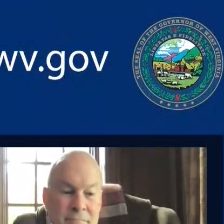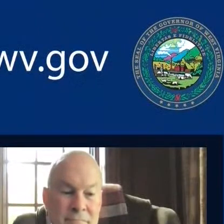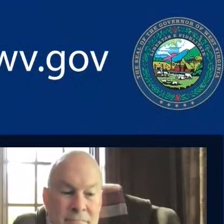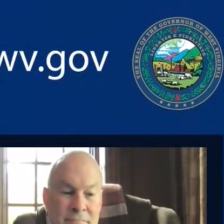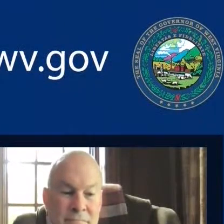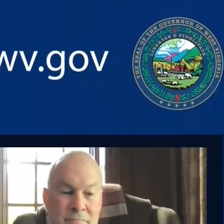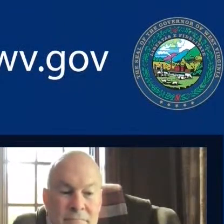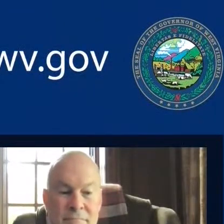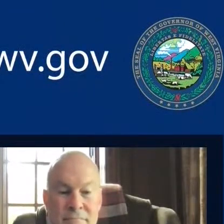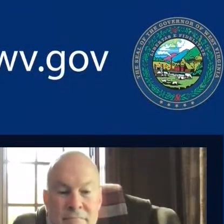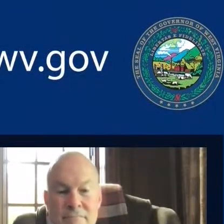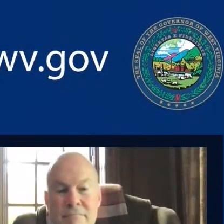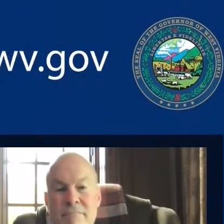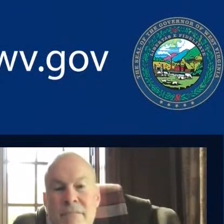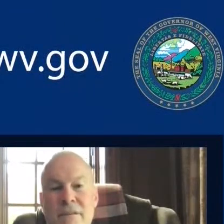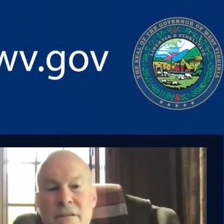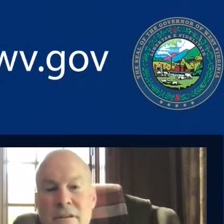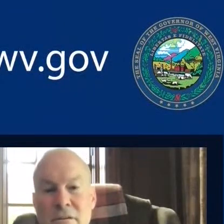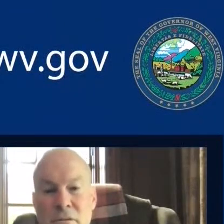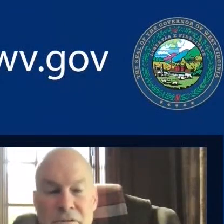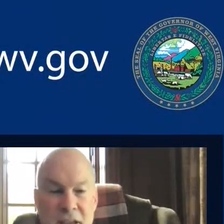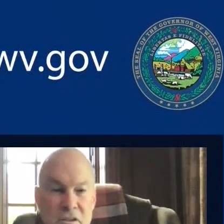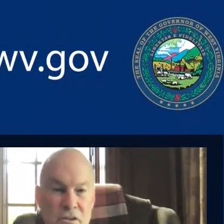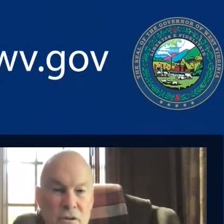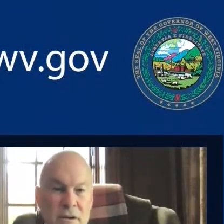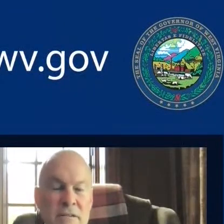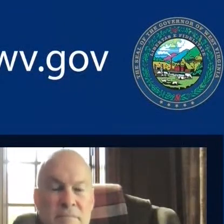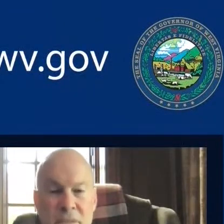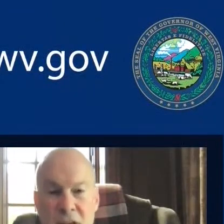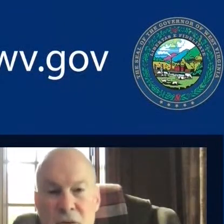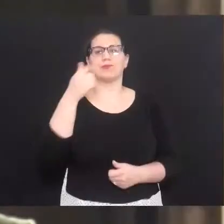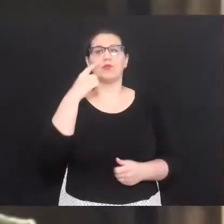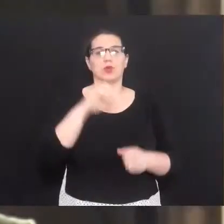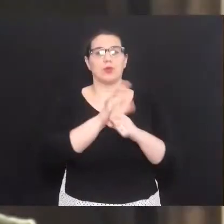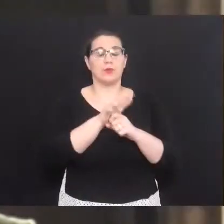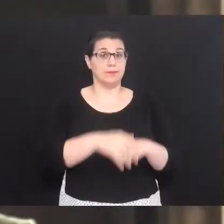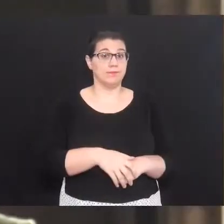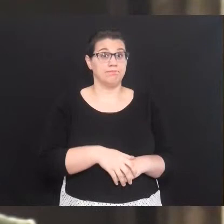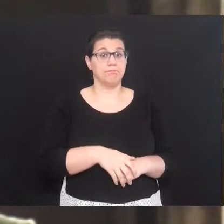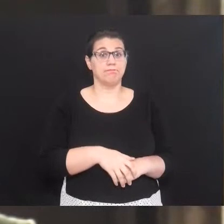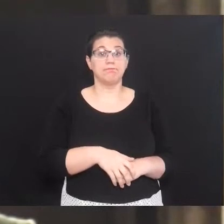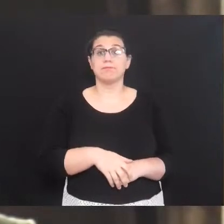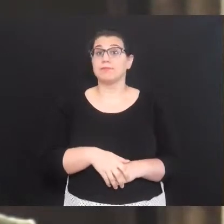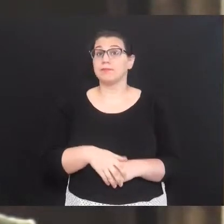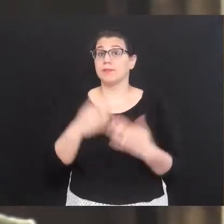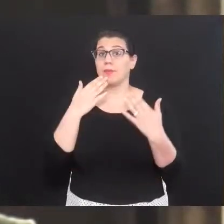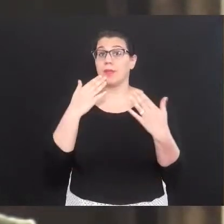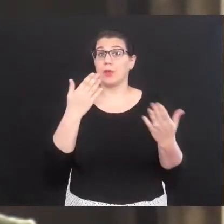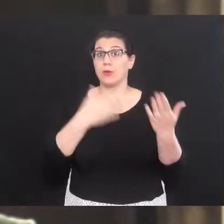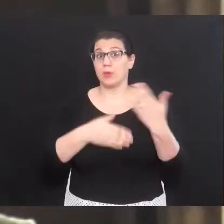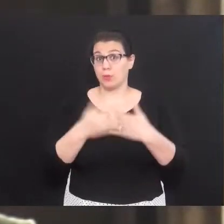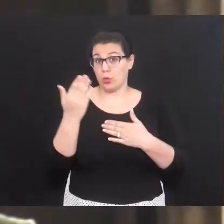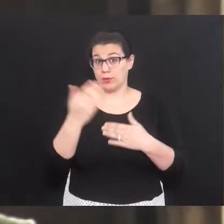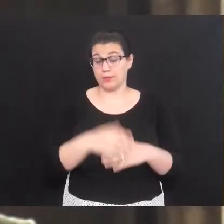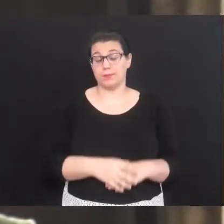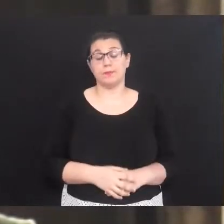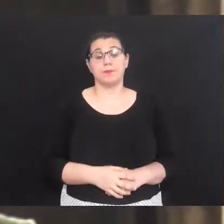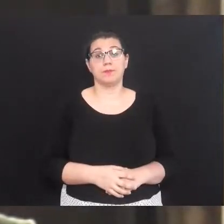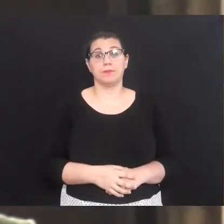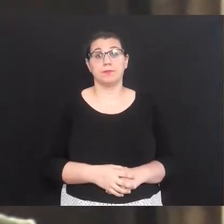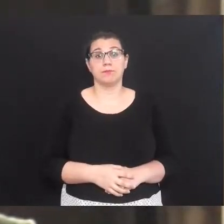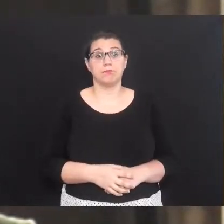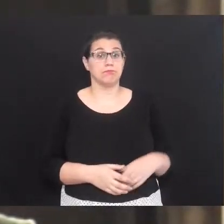our coronavirus czar. Well, thank you, and good morning. As the governor said, we are